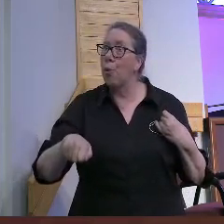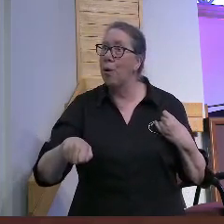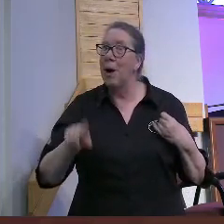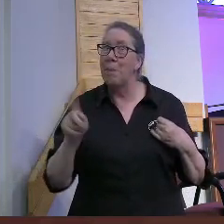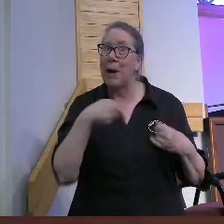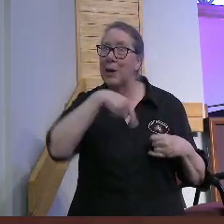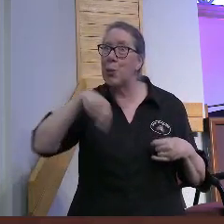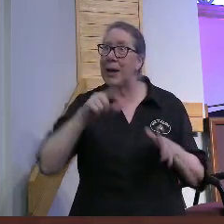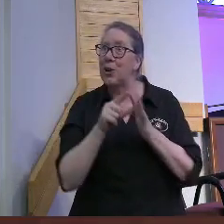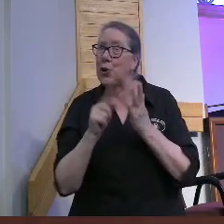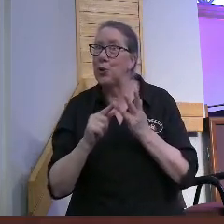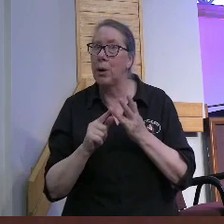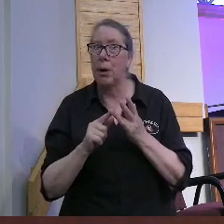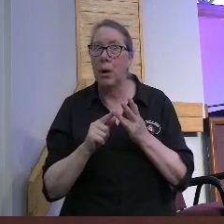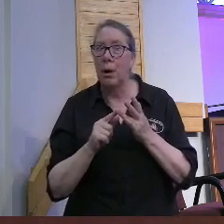level about worry.